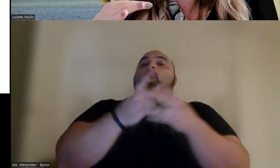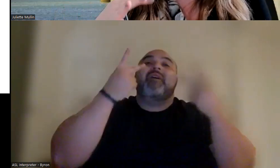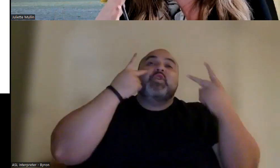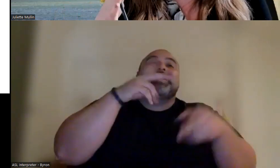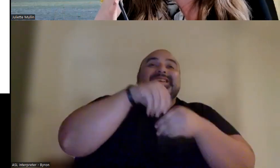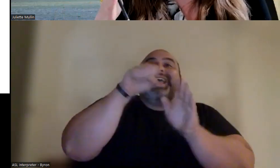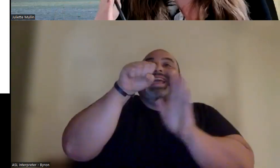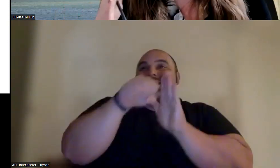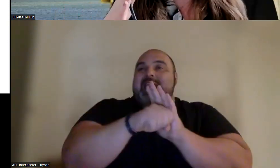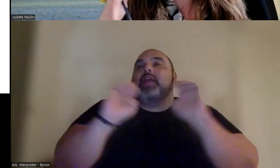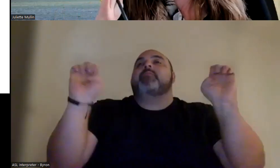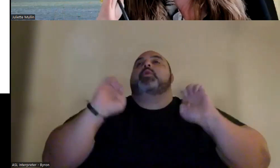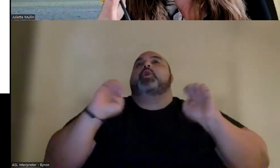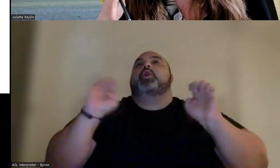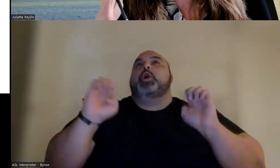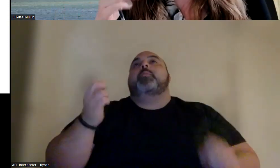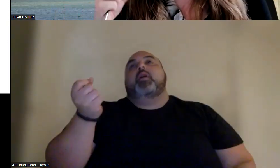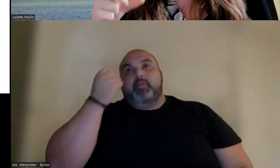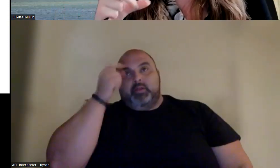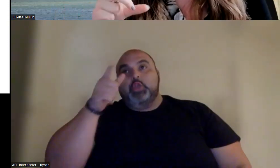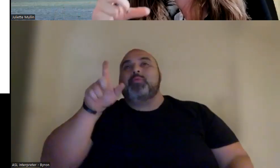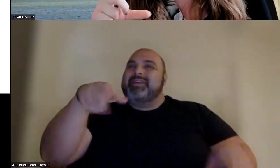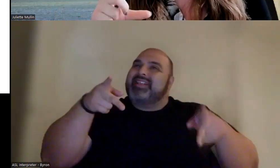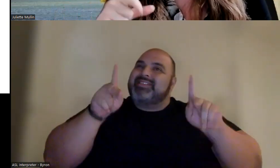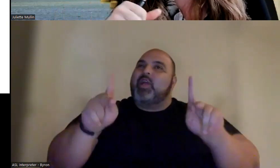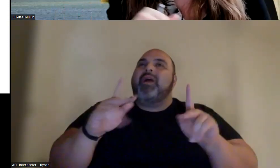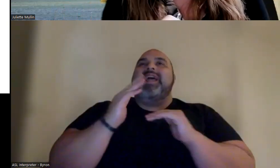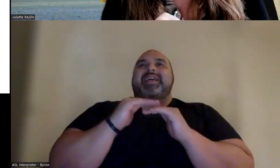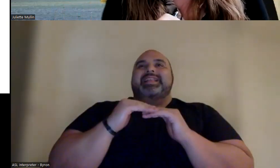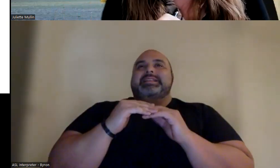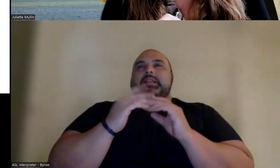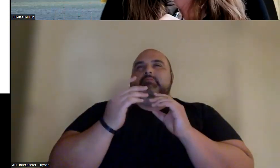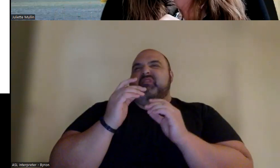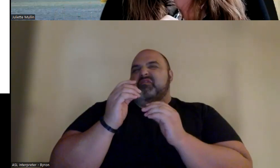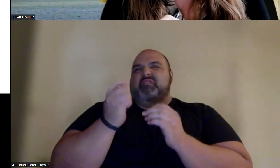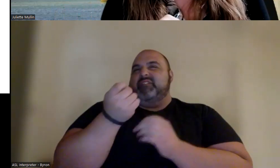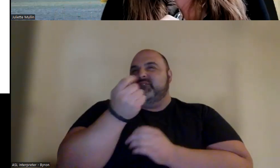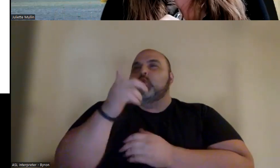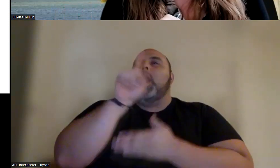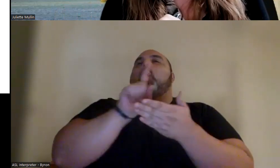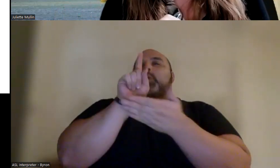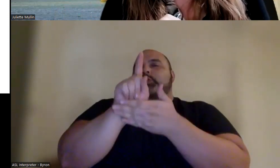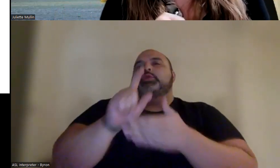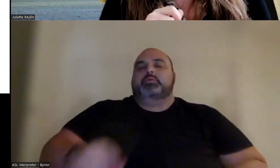state of emergency, but you have to allow at least X number of hours, is what that would look like.